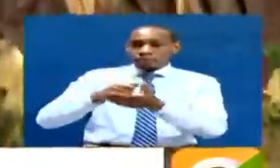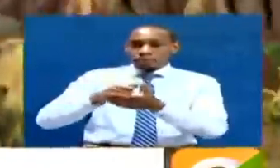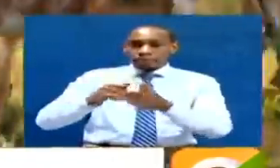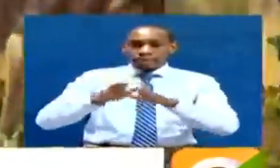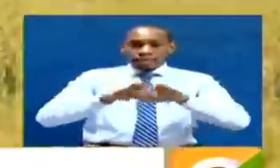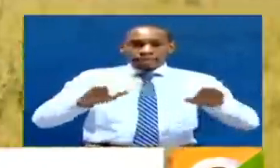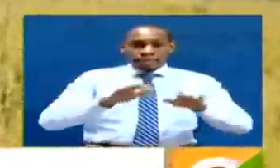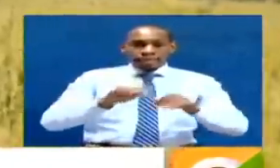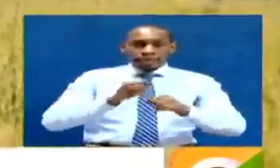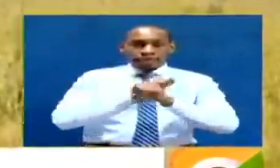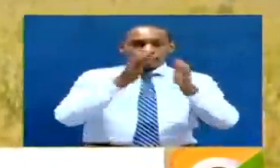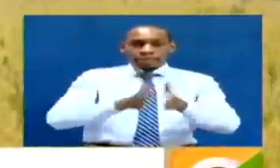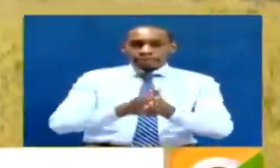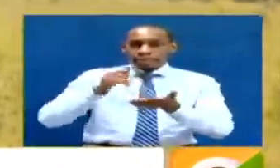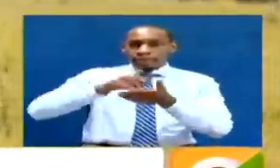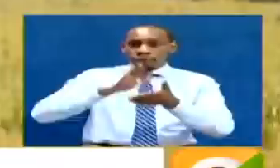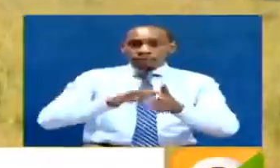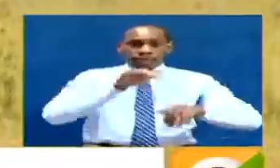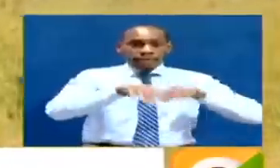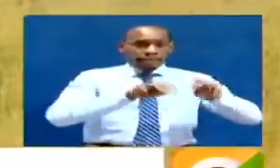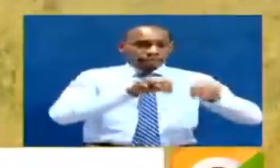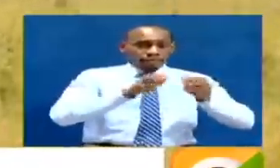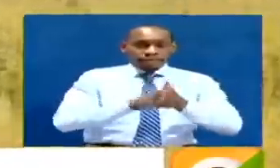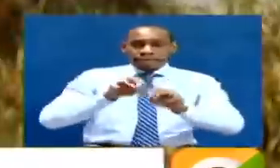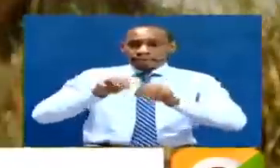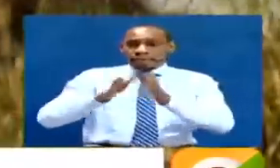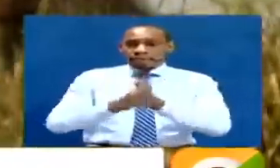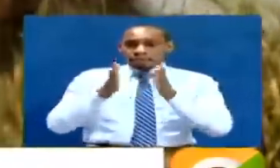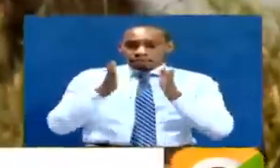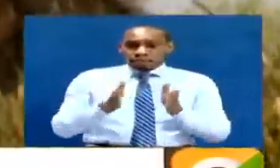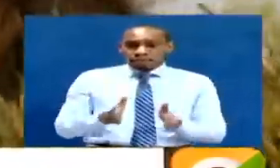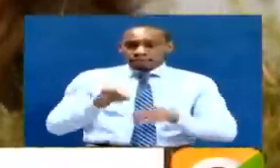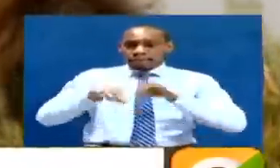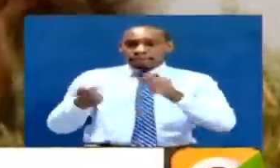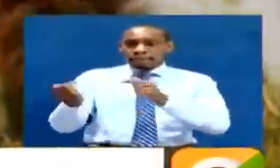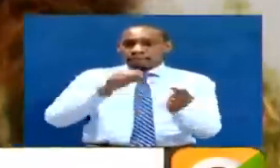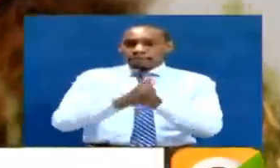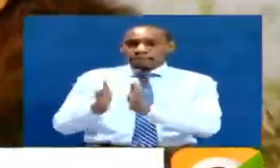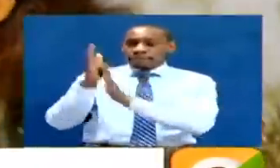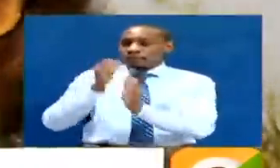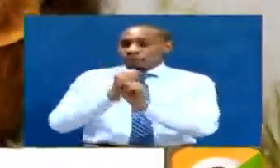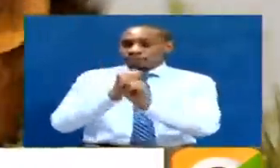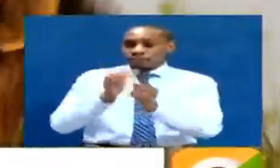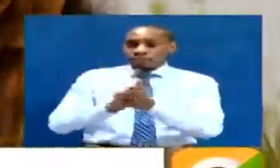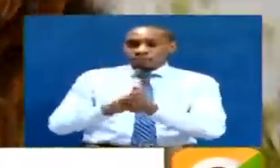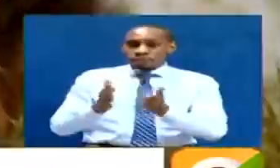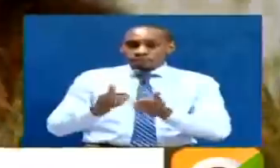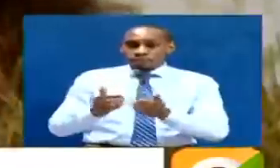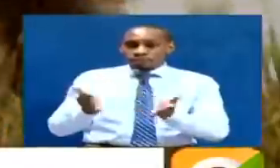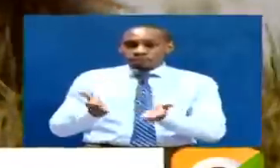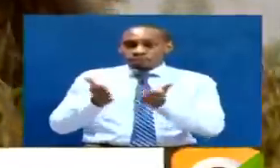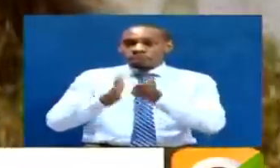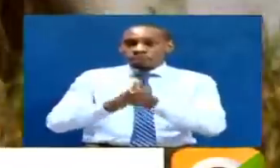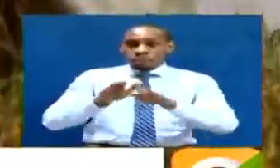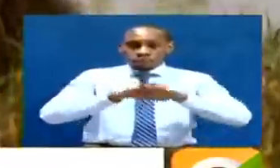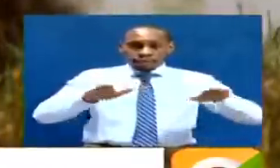rangers, whose work involves wildlife management, managing human-wildlife conflict, security operations and escorts in the